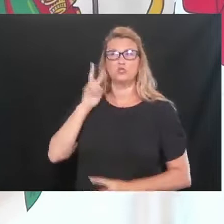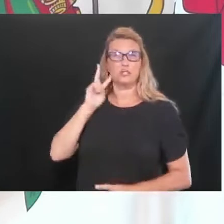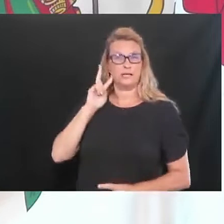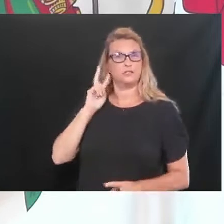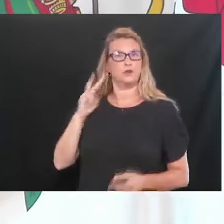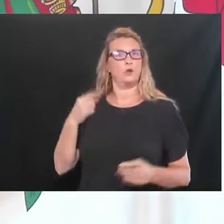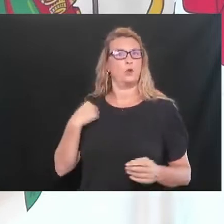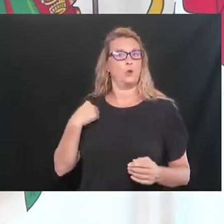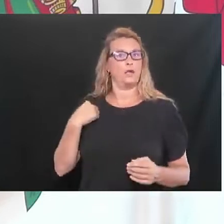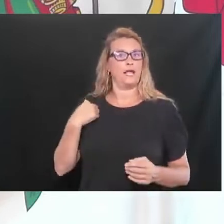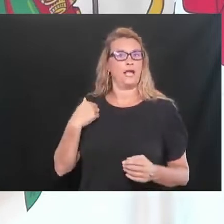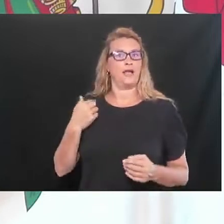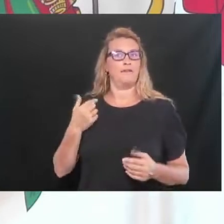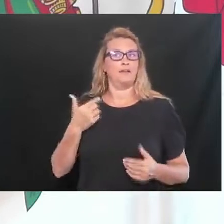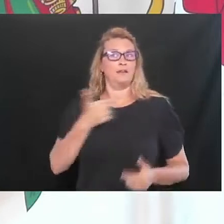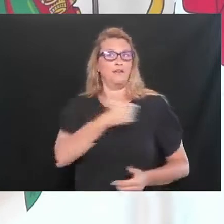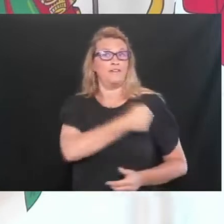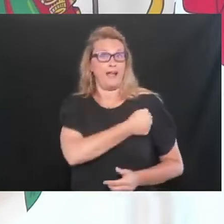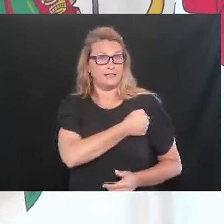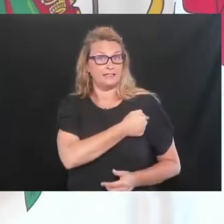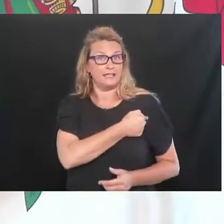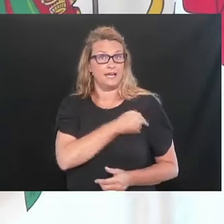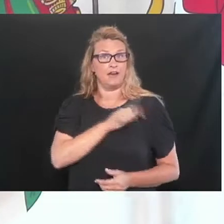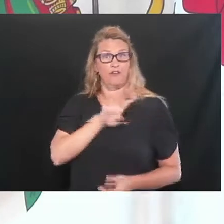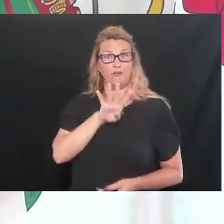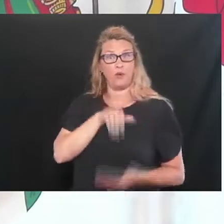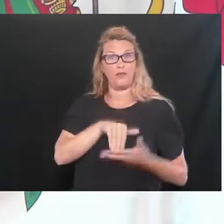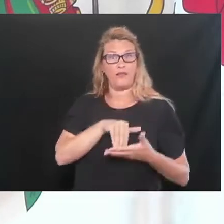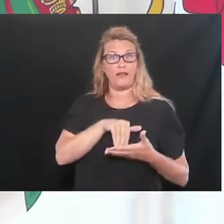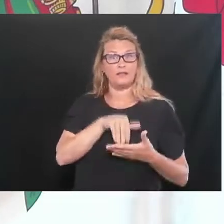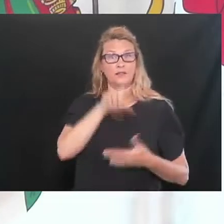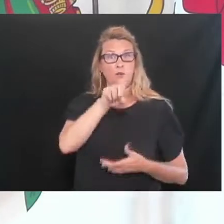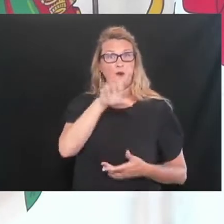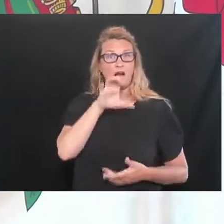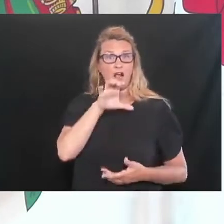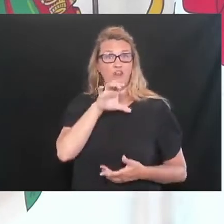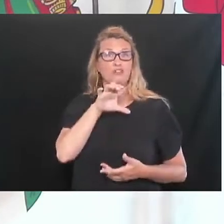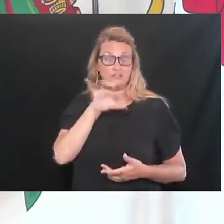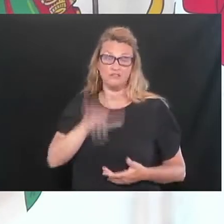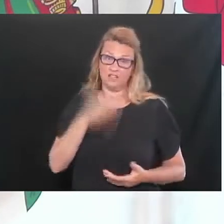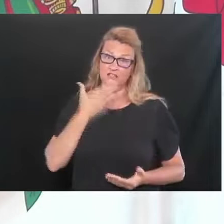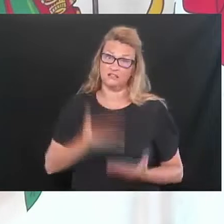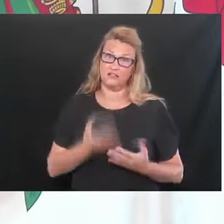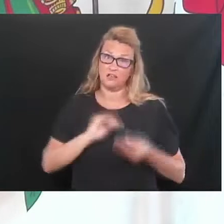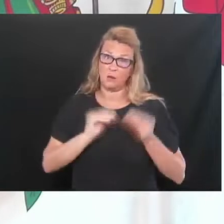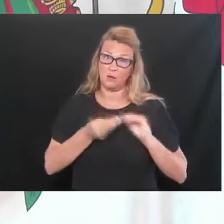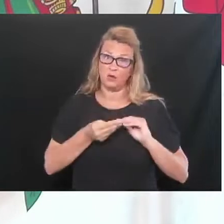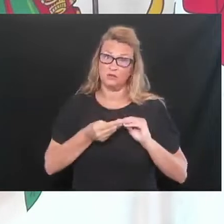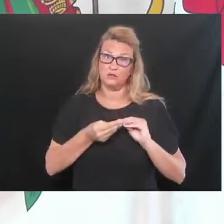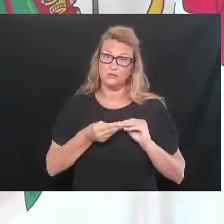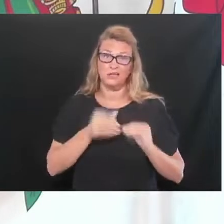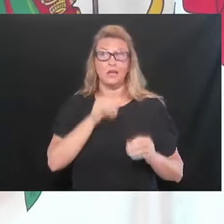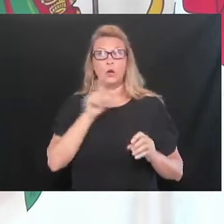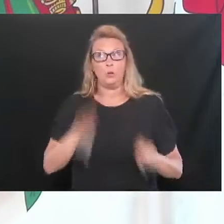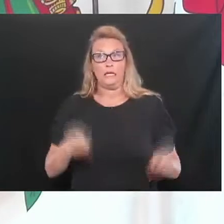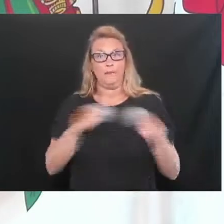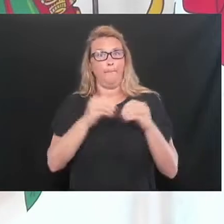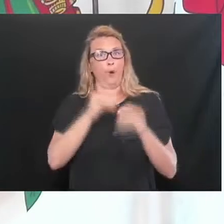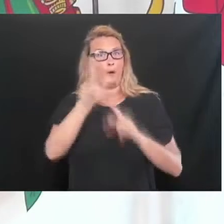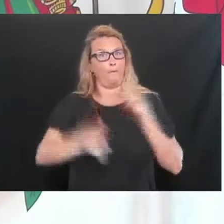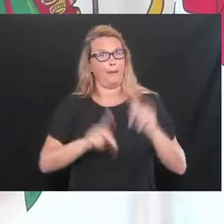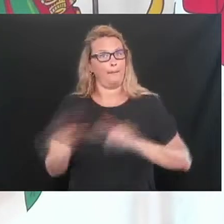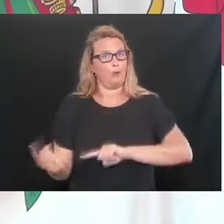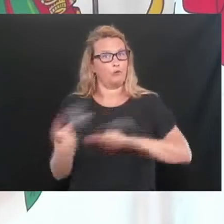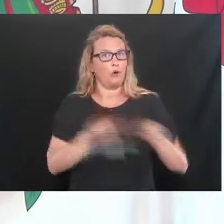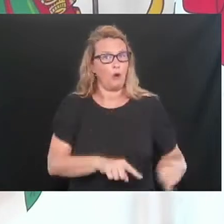have gotten in the arms of folks 4,100 doses. That's pretty good. It's not good enough, but it's pretty